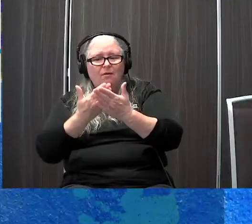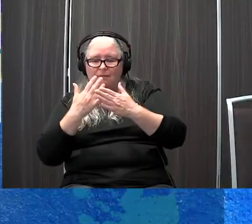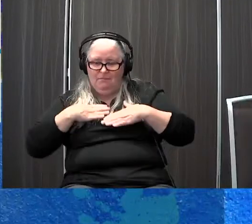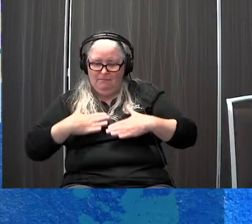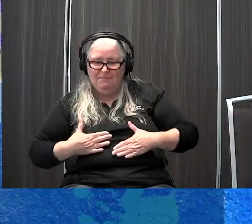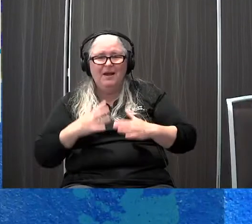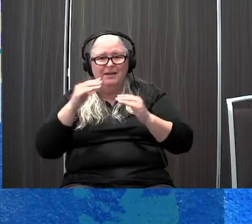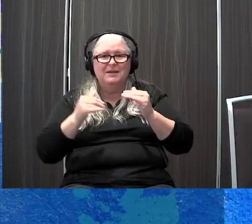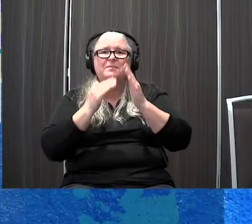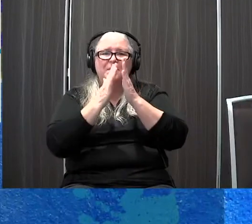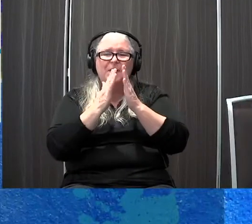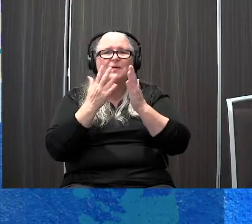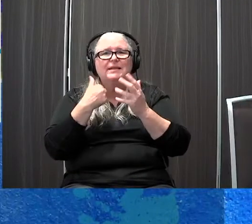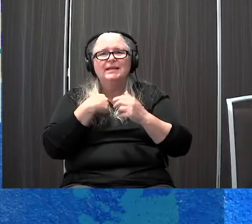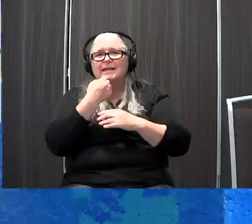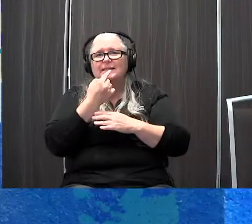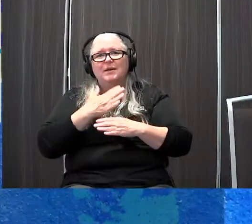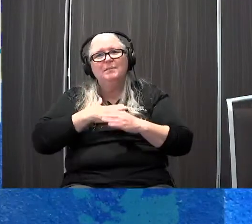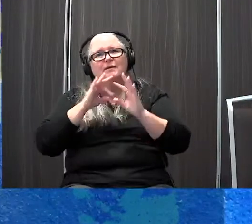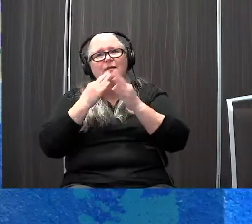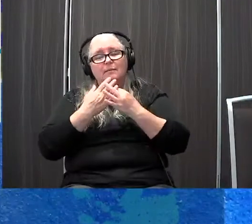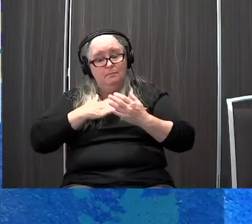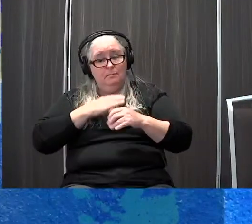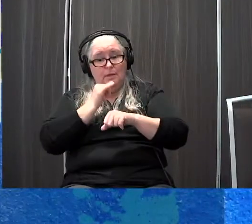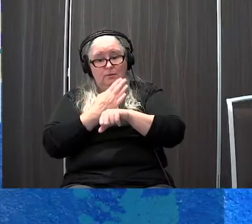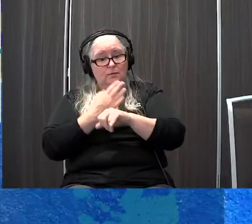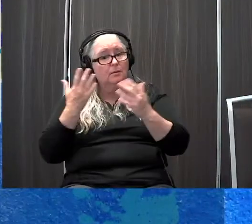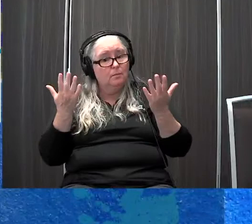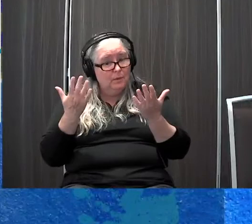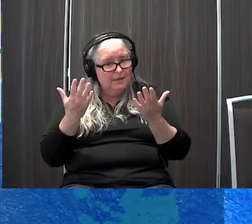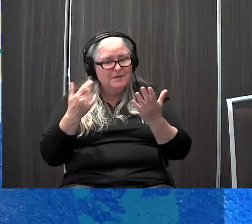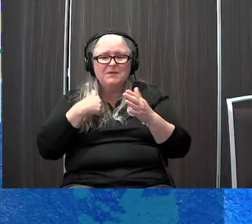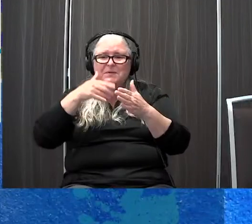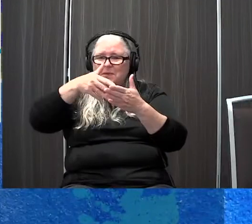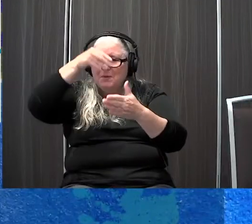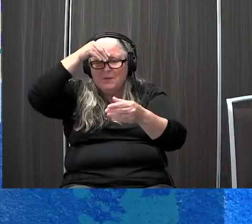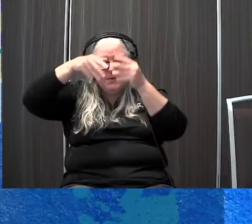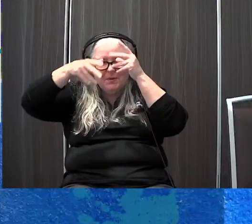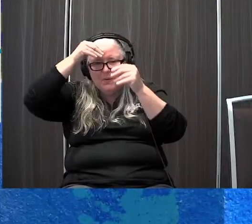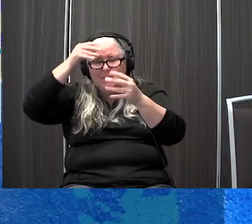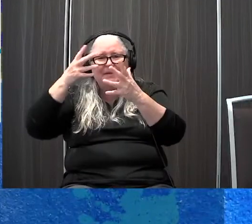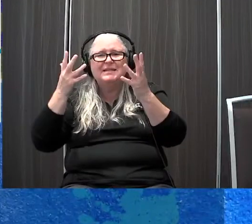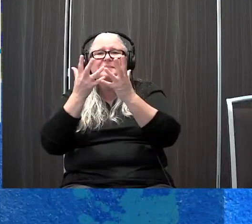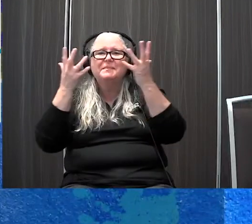diagnosis. What I always tell my families is my job is to learn absolutely